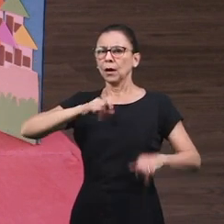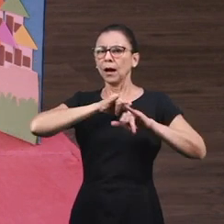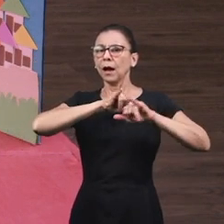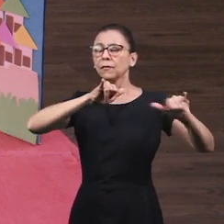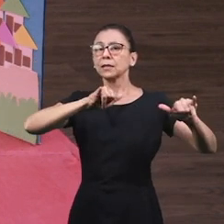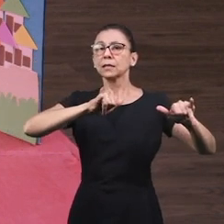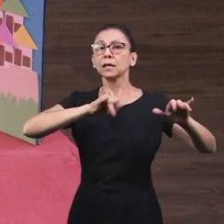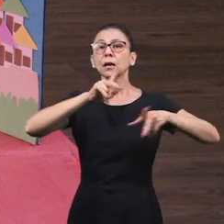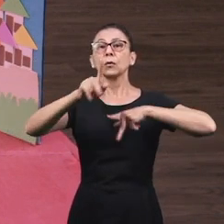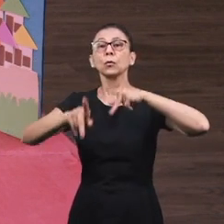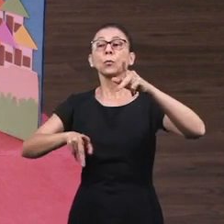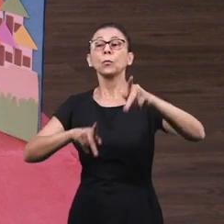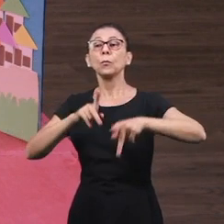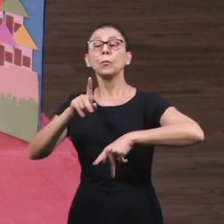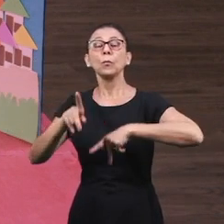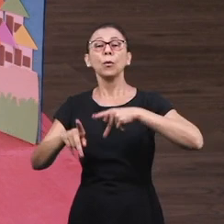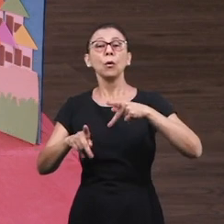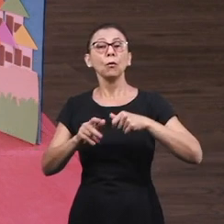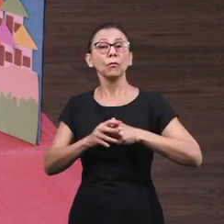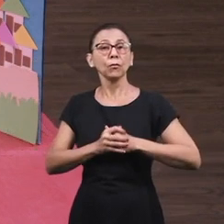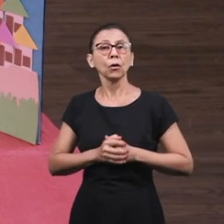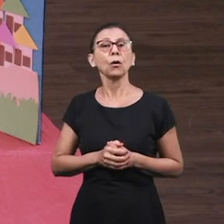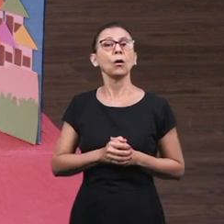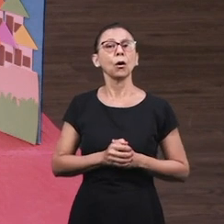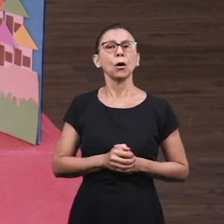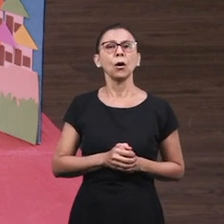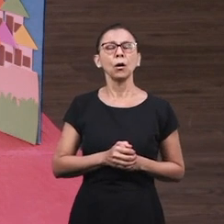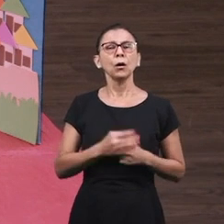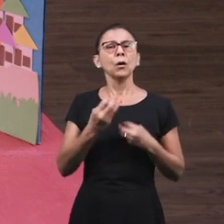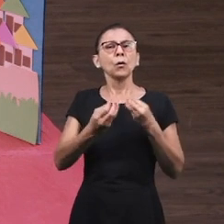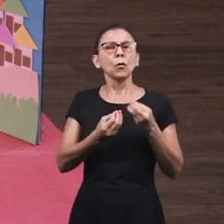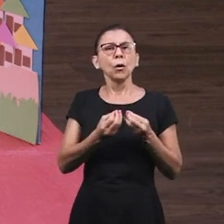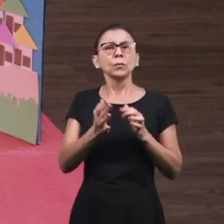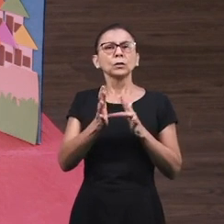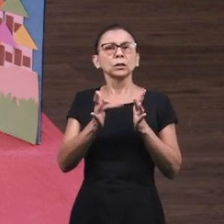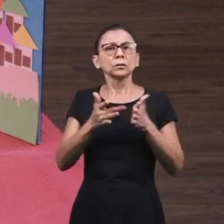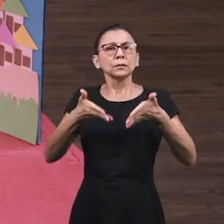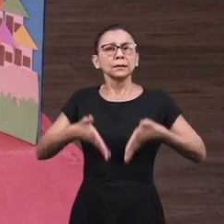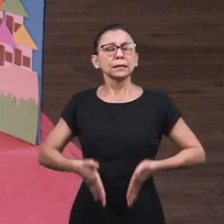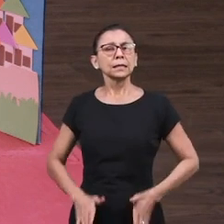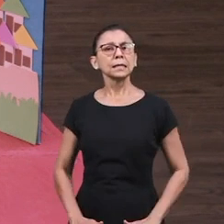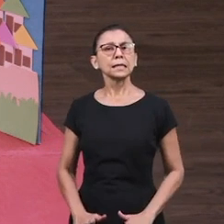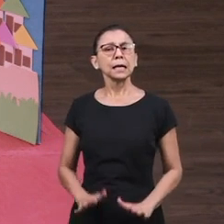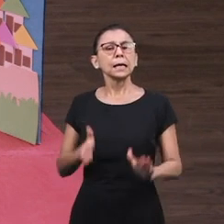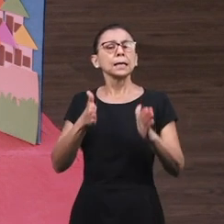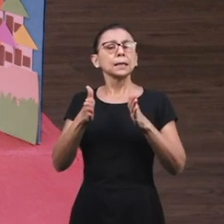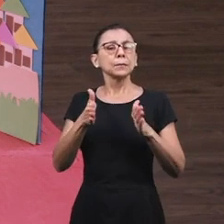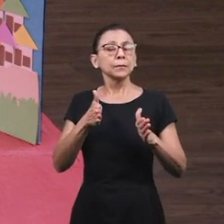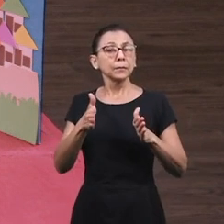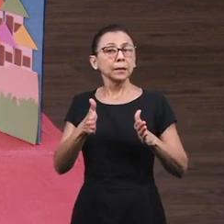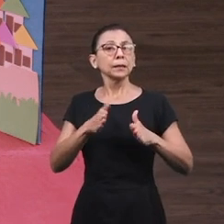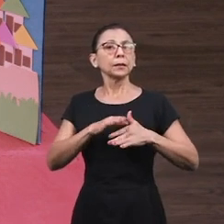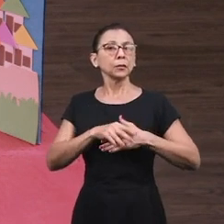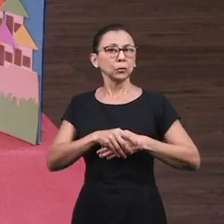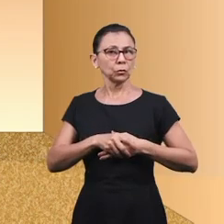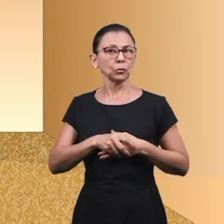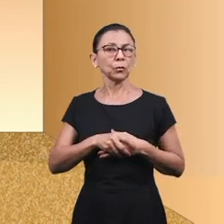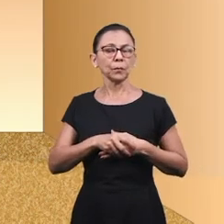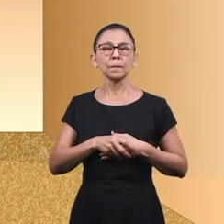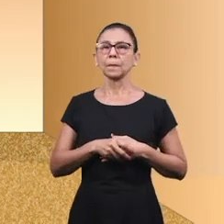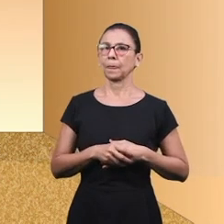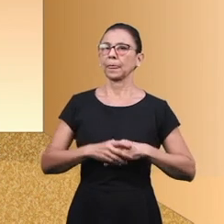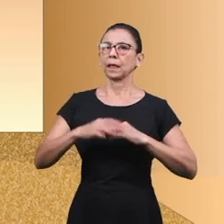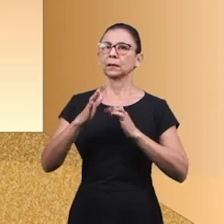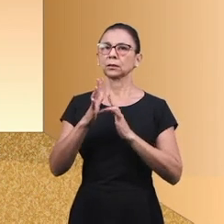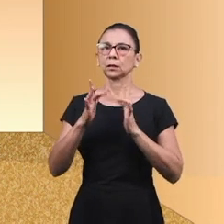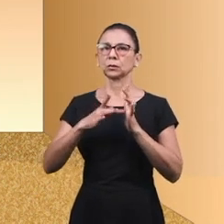So He told the people about the birth of Jesus. And when this time came around, God sent an angel, Gabriel,